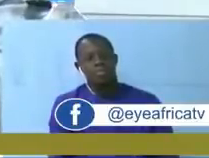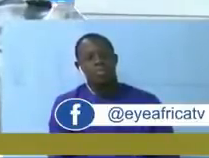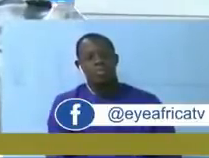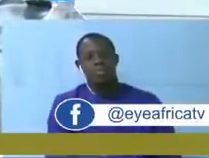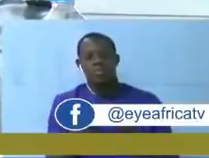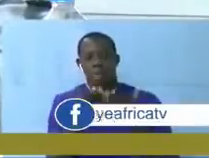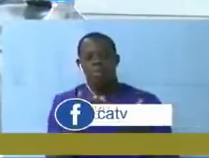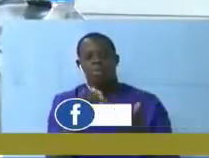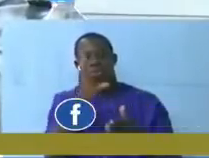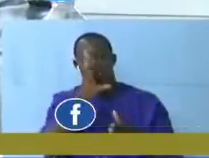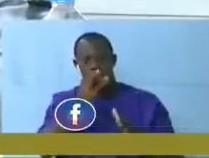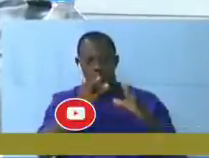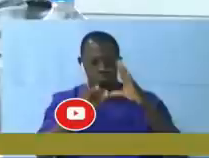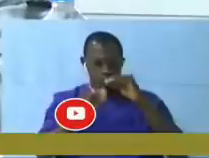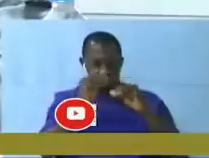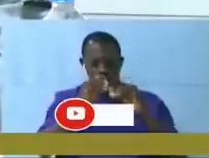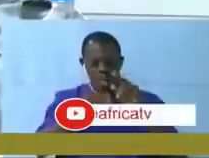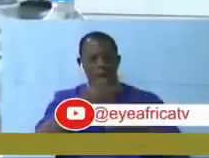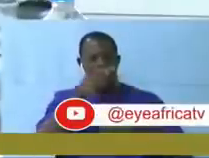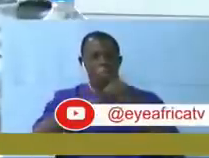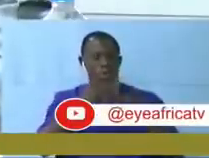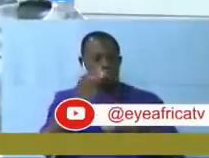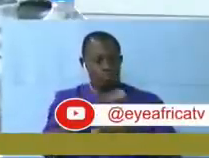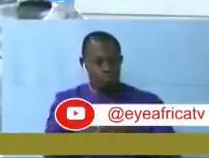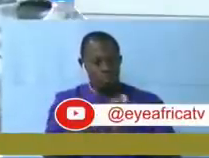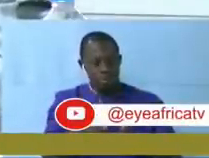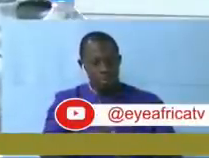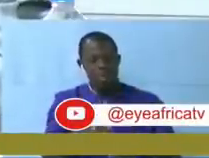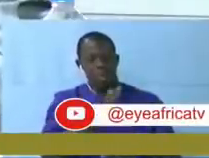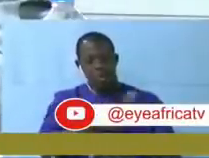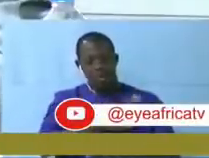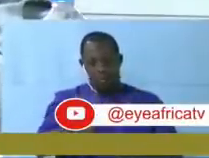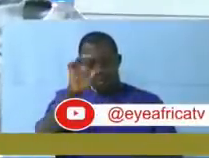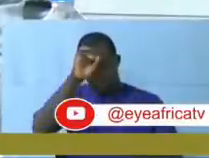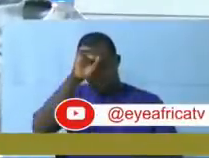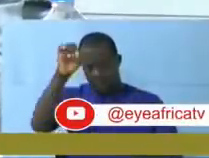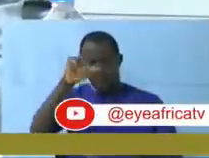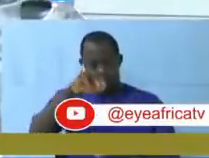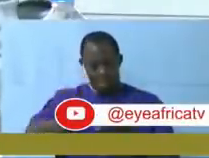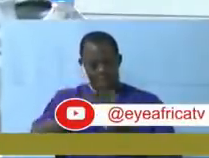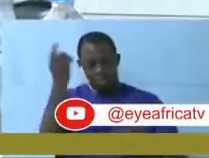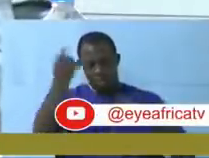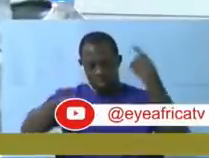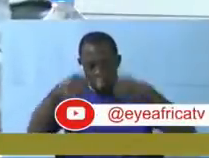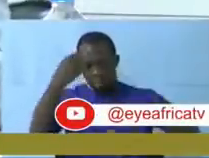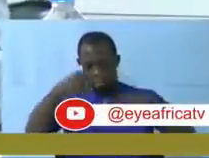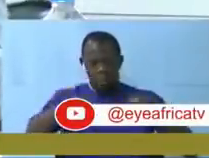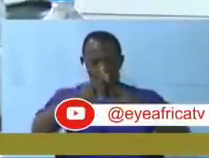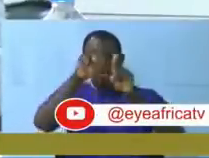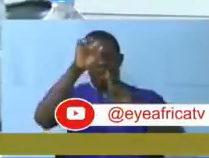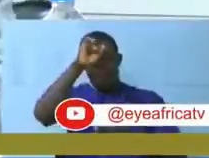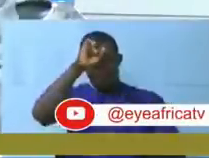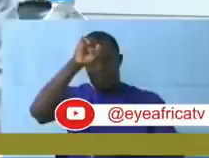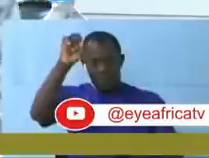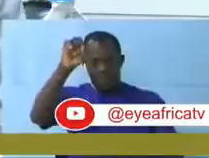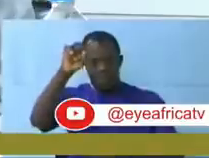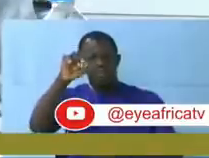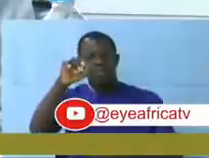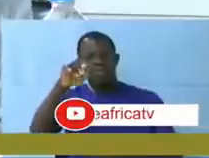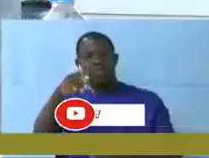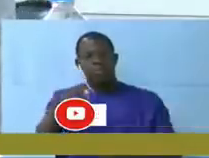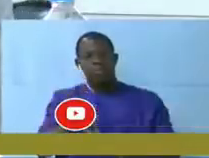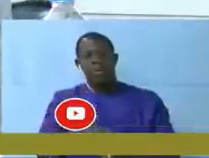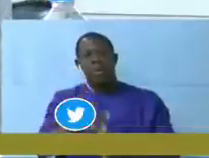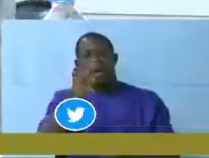in a running mate. Ministers are not vetted. This is the speaker. From